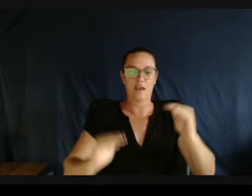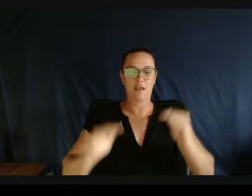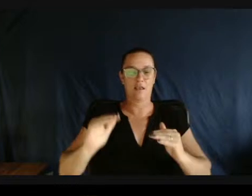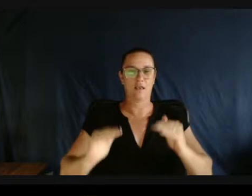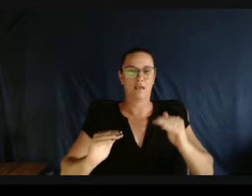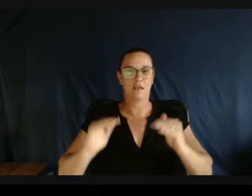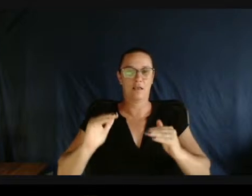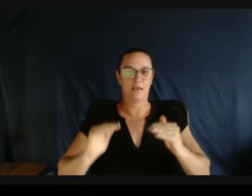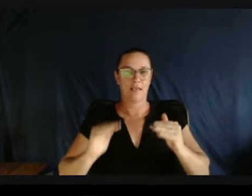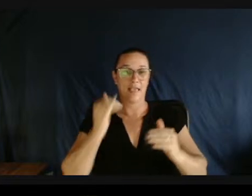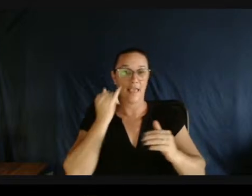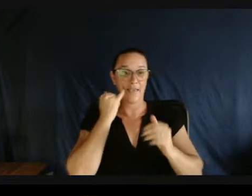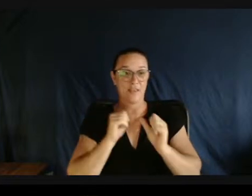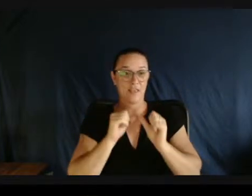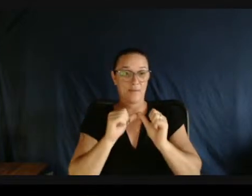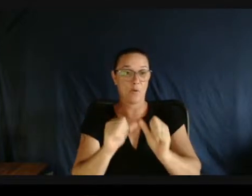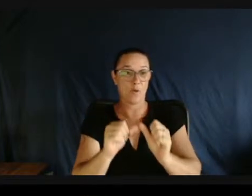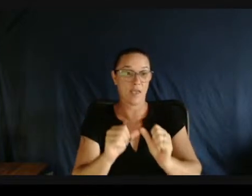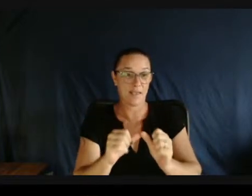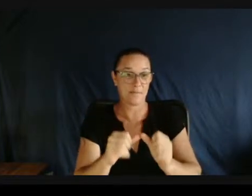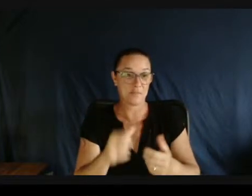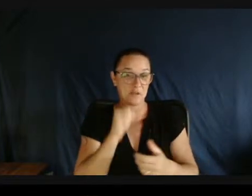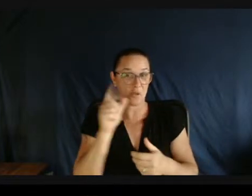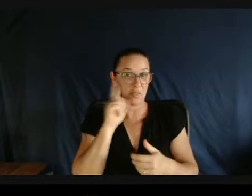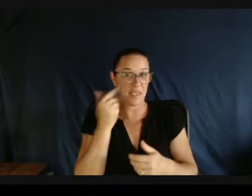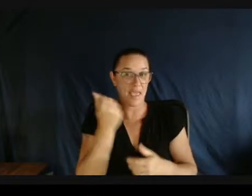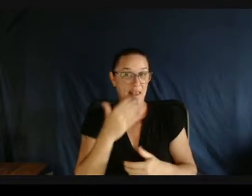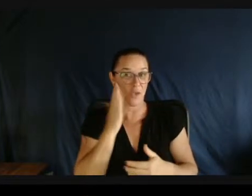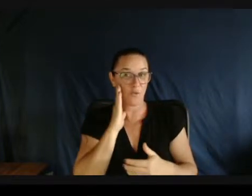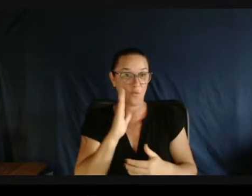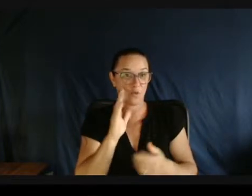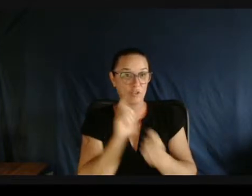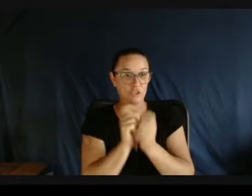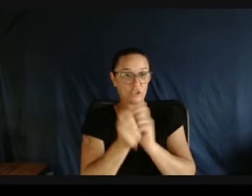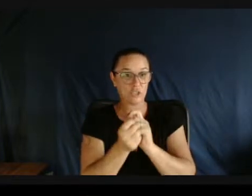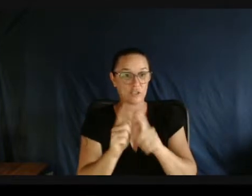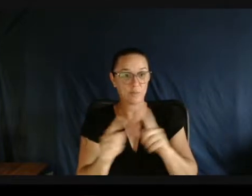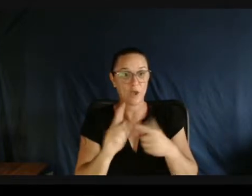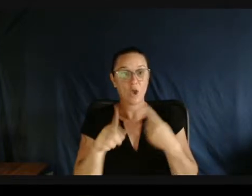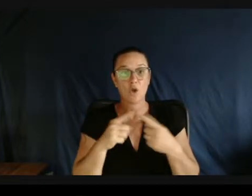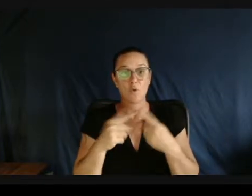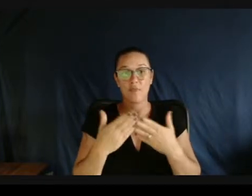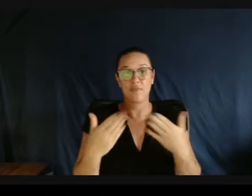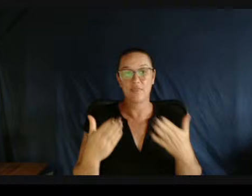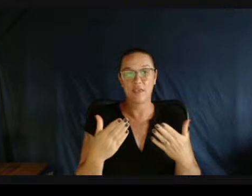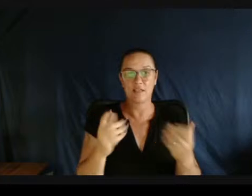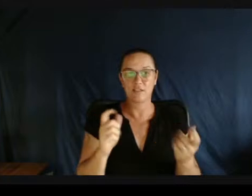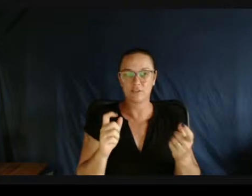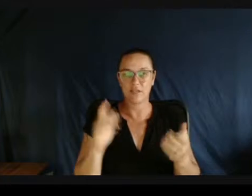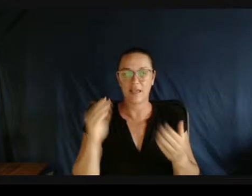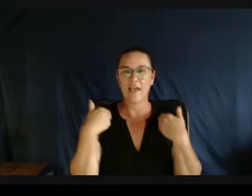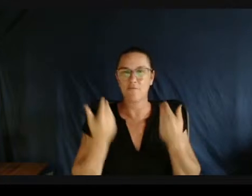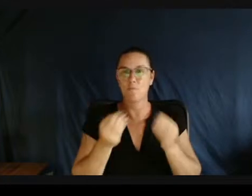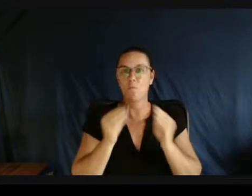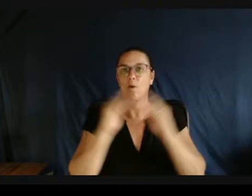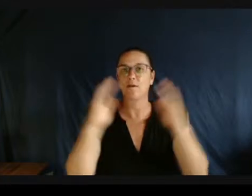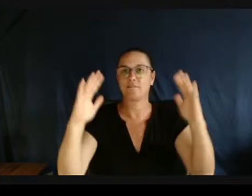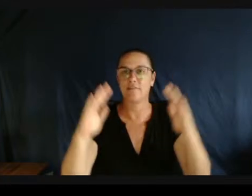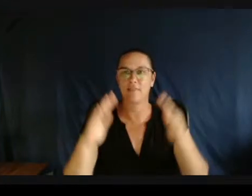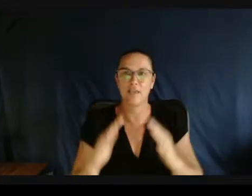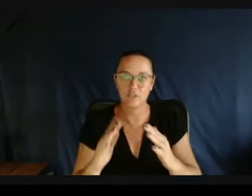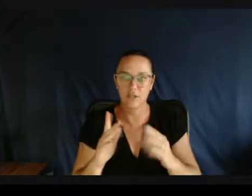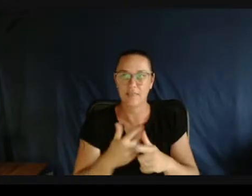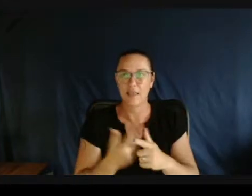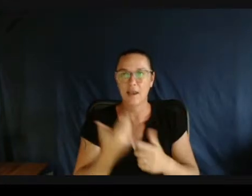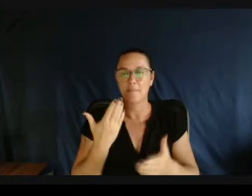maintained, there's no reason to think anything will change. But once we start seeing things move more deflation, then we'll say maybe that's a